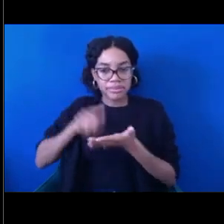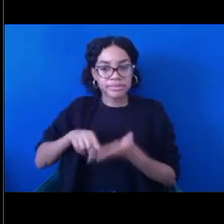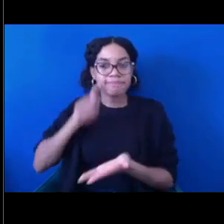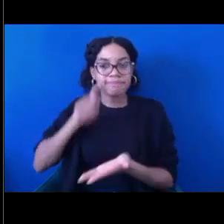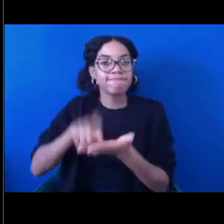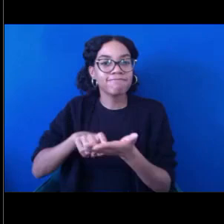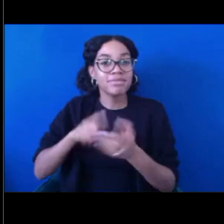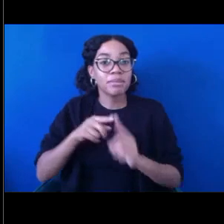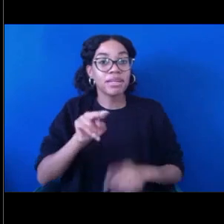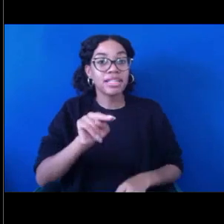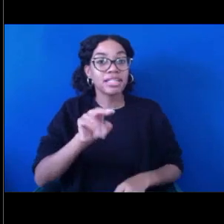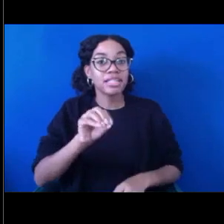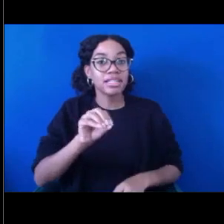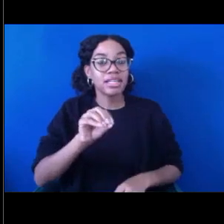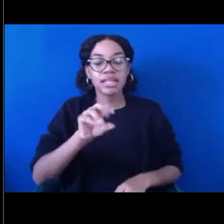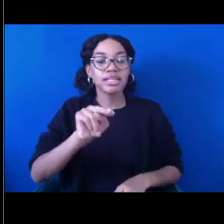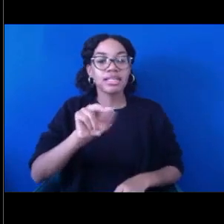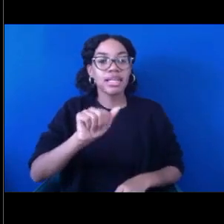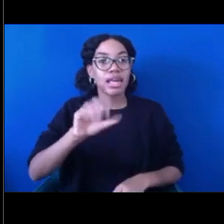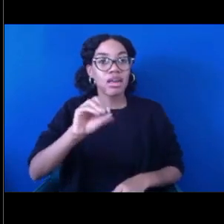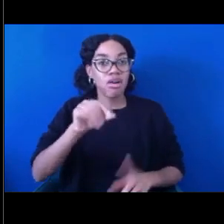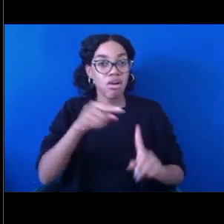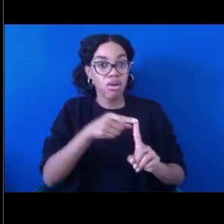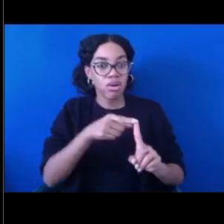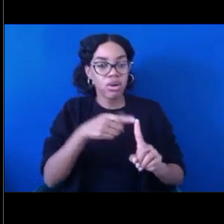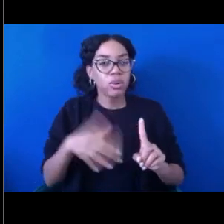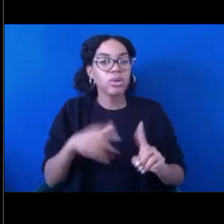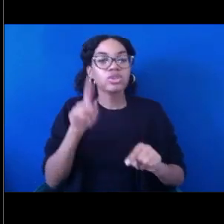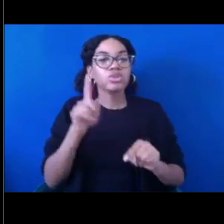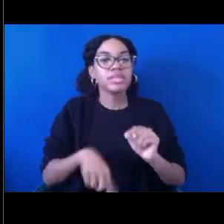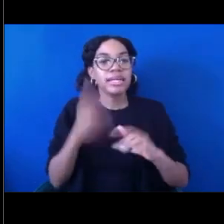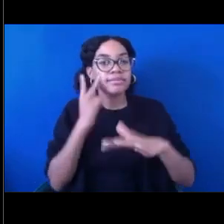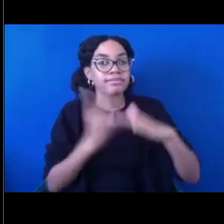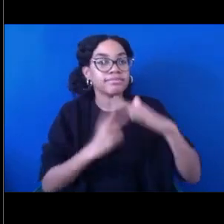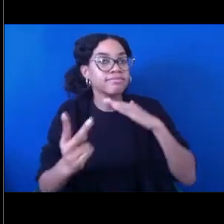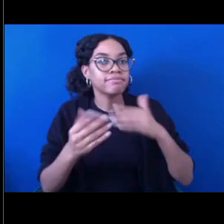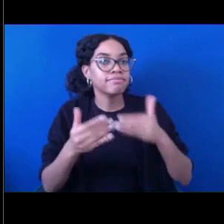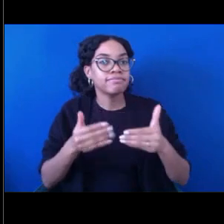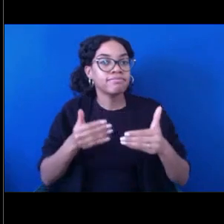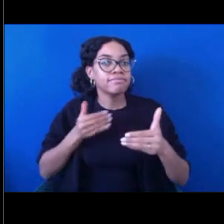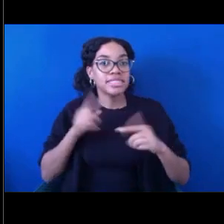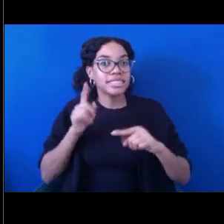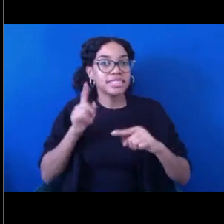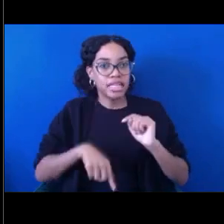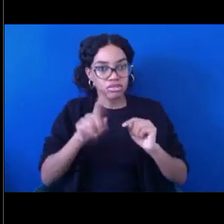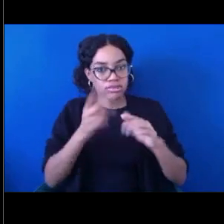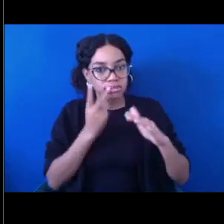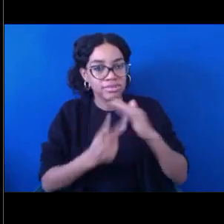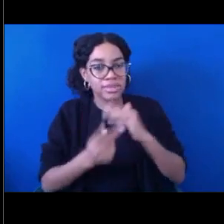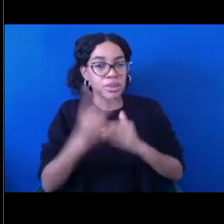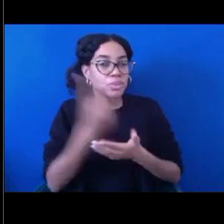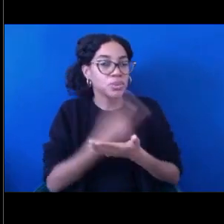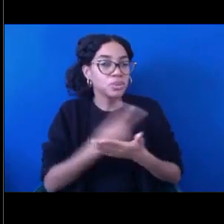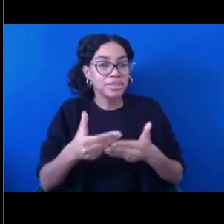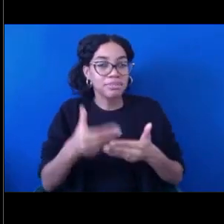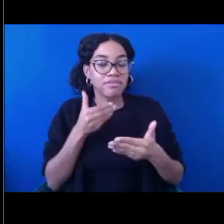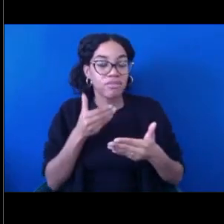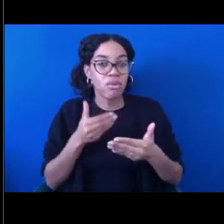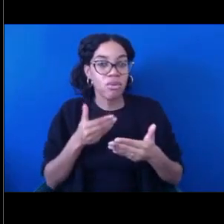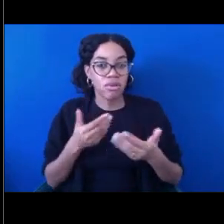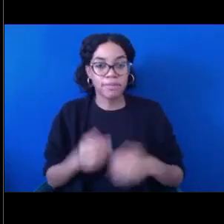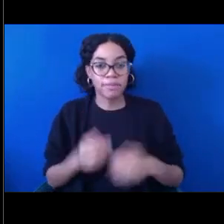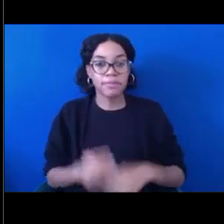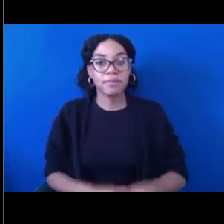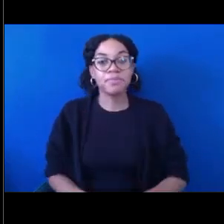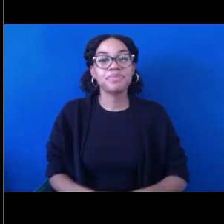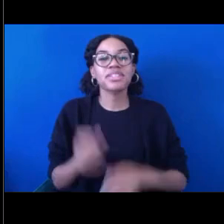interesting thing about the NAO is that it can overwhelm every other climate pattern in play. If you have a really strong positive or negative